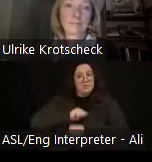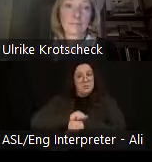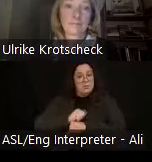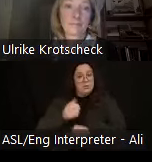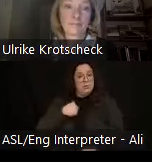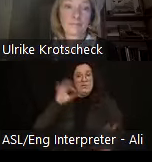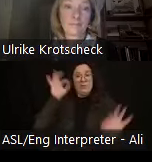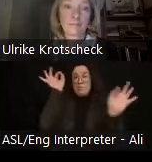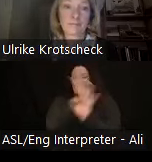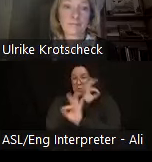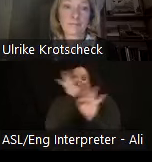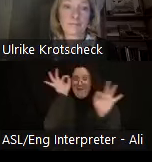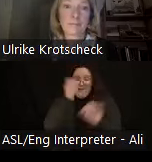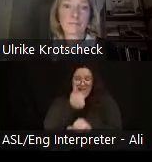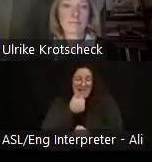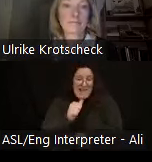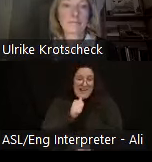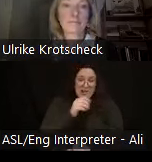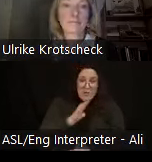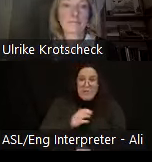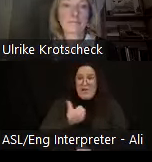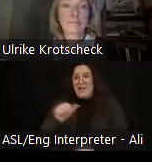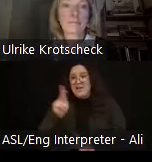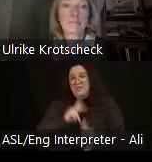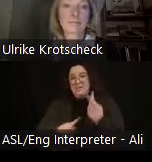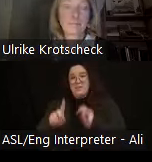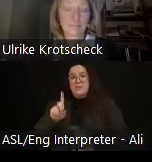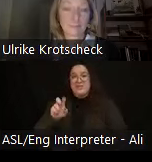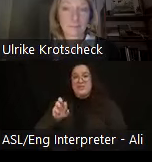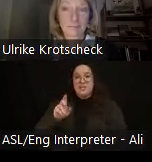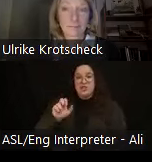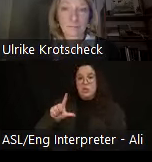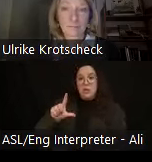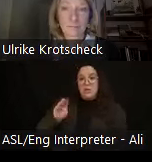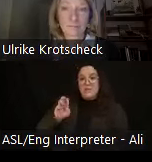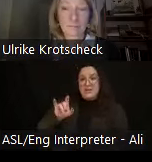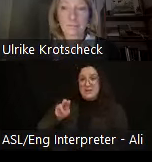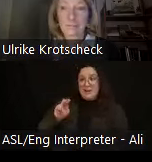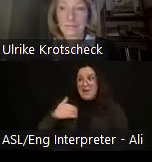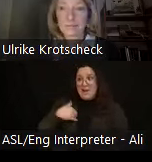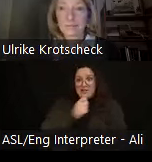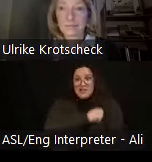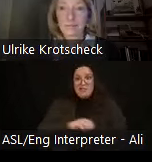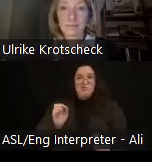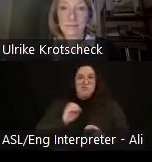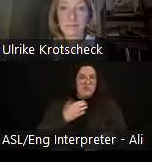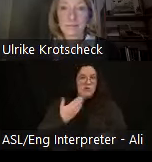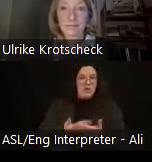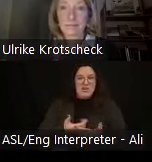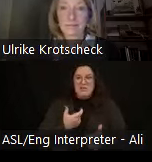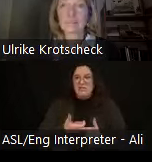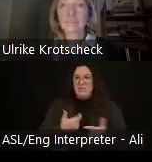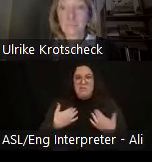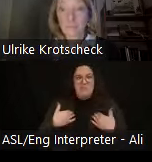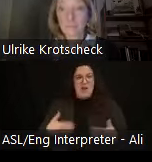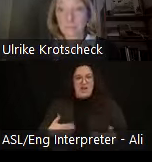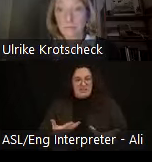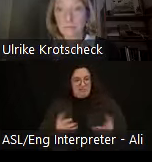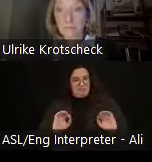that any of the women or any people at Deir el-Medina at all had tattoos. We didn't have any evidence from human remains. And